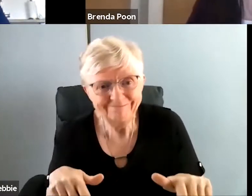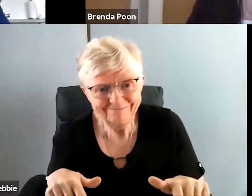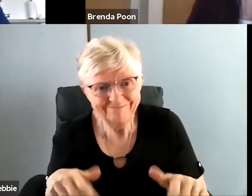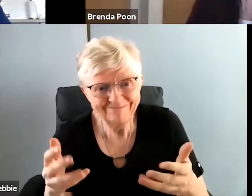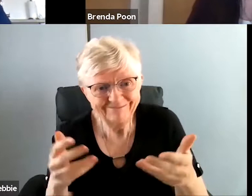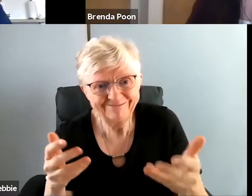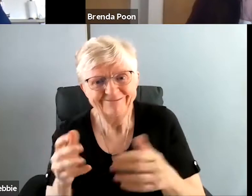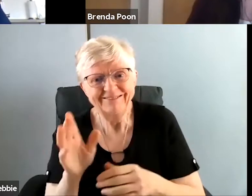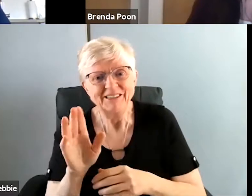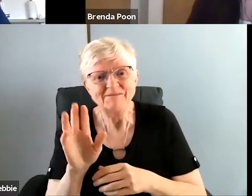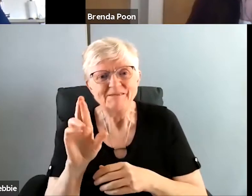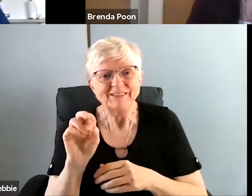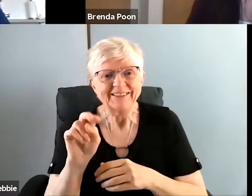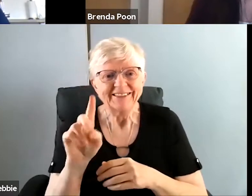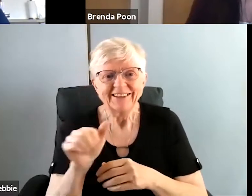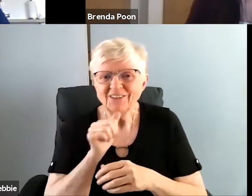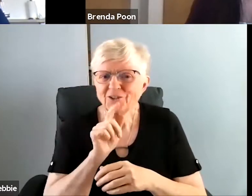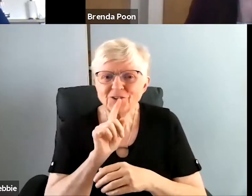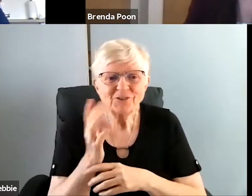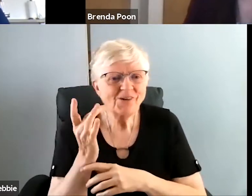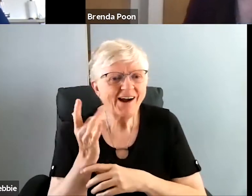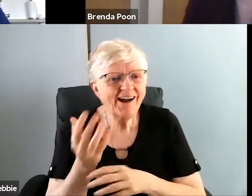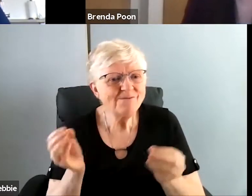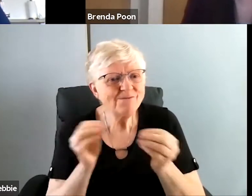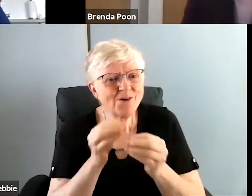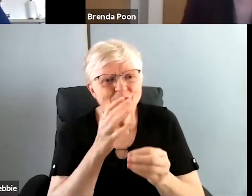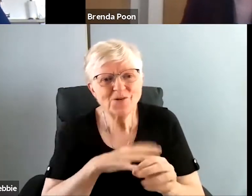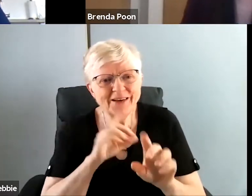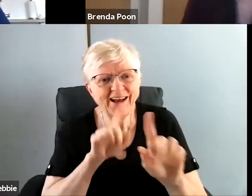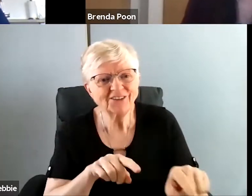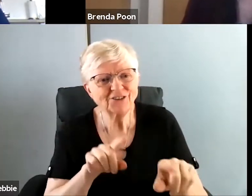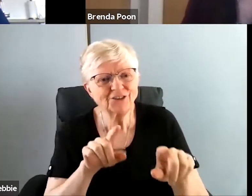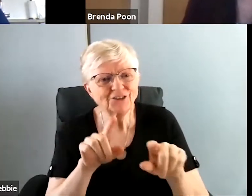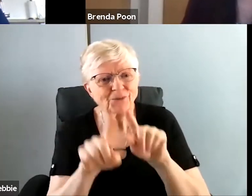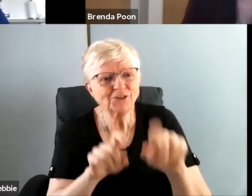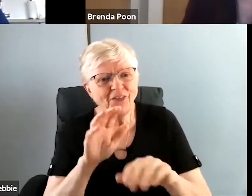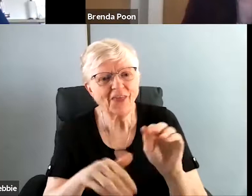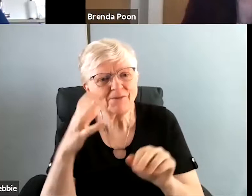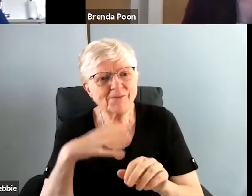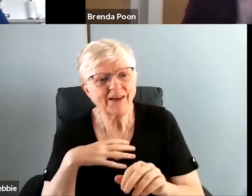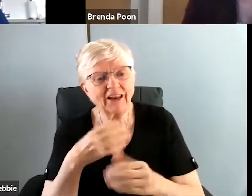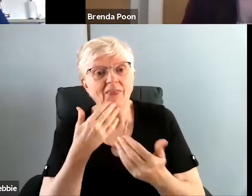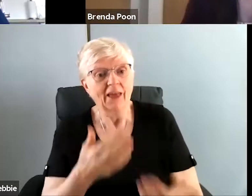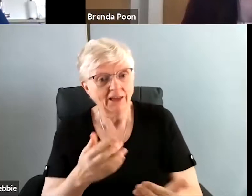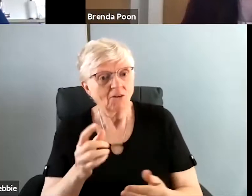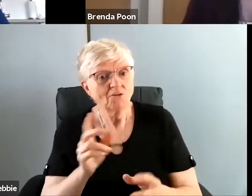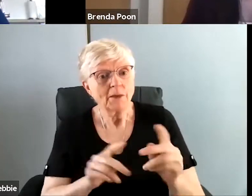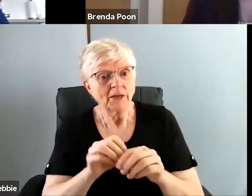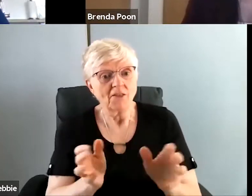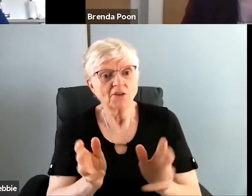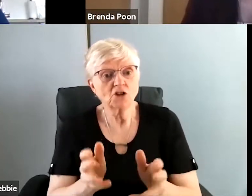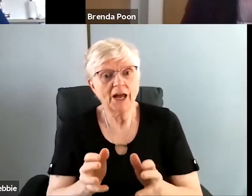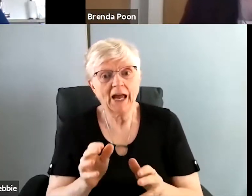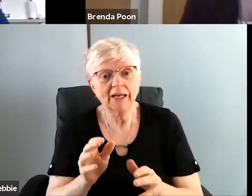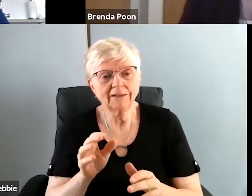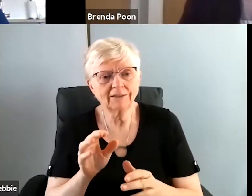I'm not sure why we got a higher response rate for the survey. And thank you to those in the chat, I think, that highlighted my crossed vision,